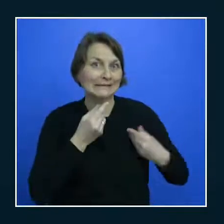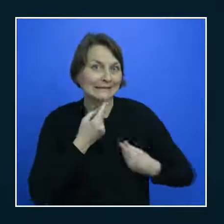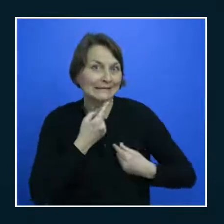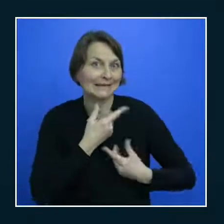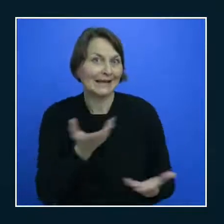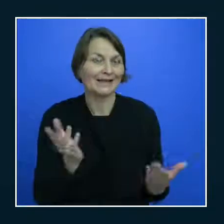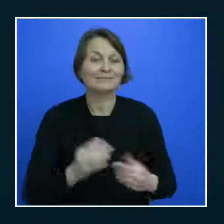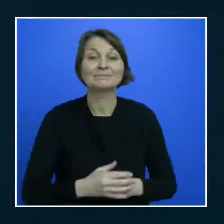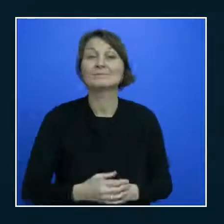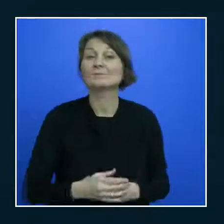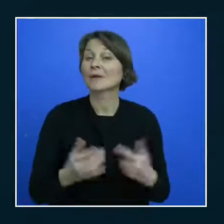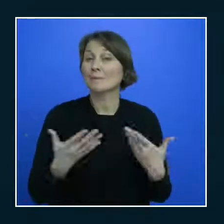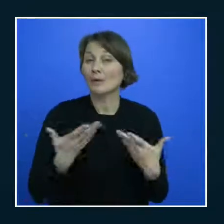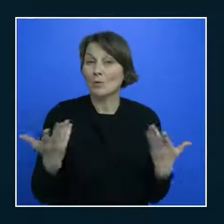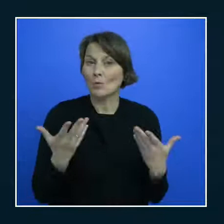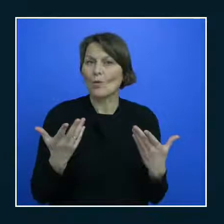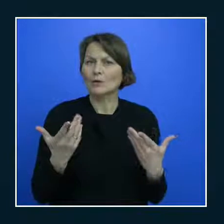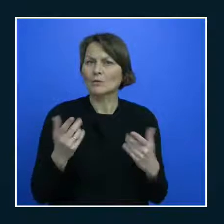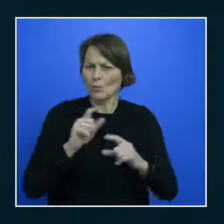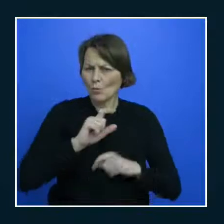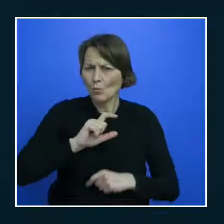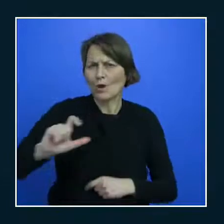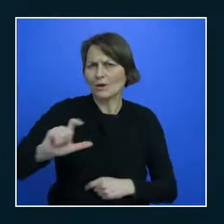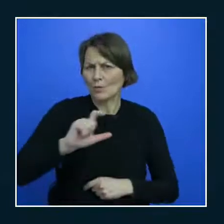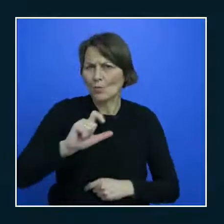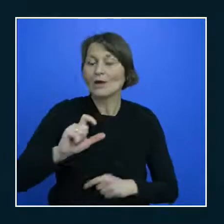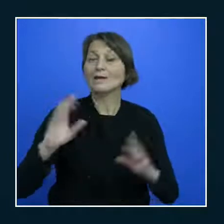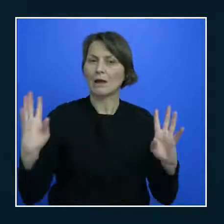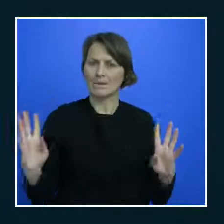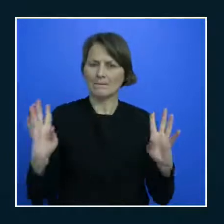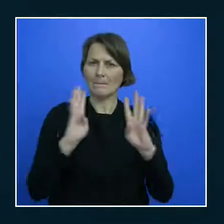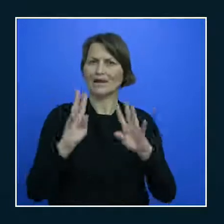weekly meetup with some friends. It's a meetup about open